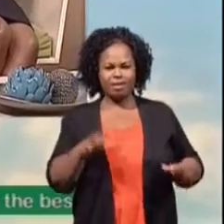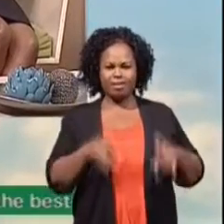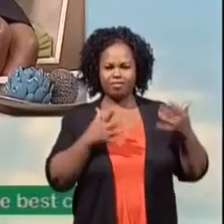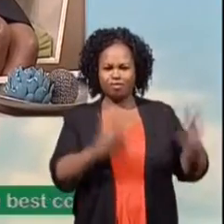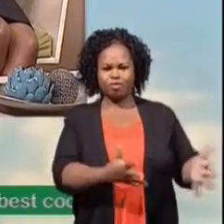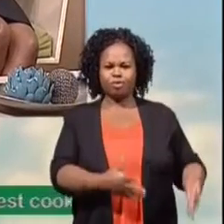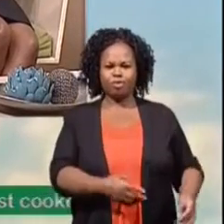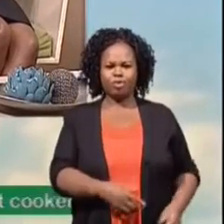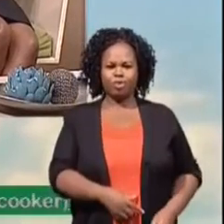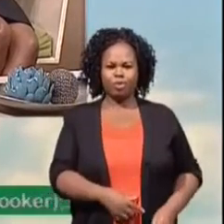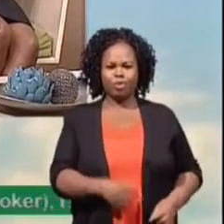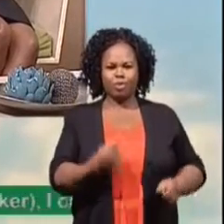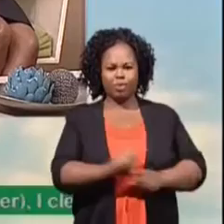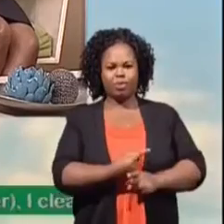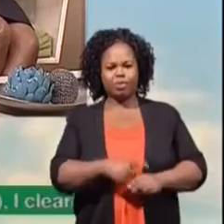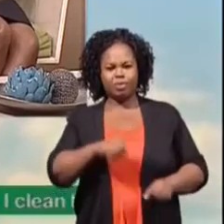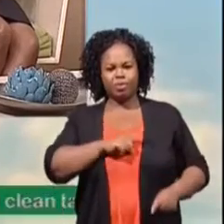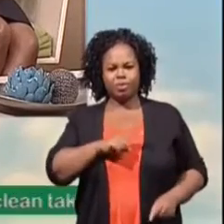pretending